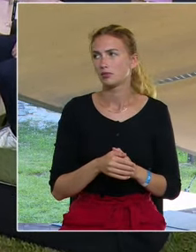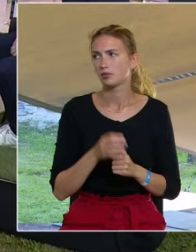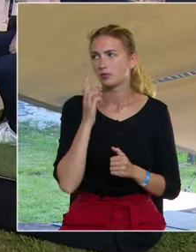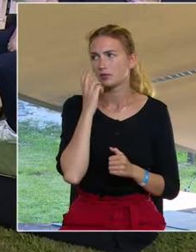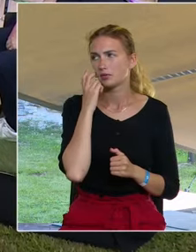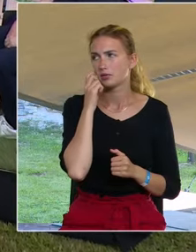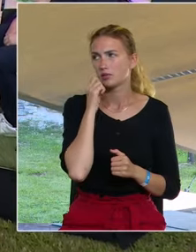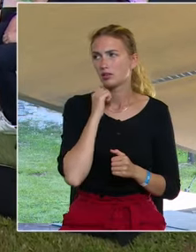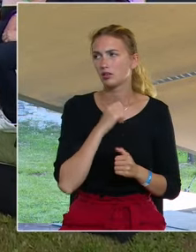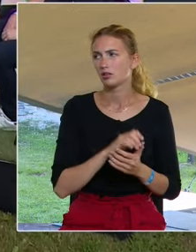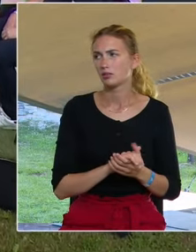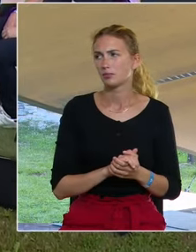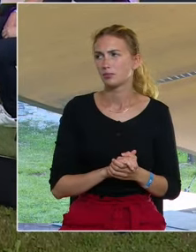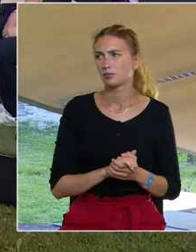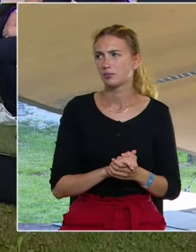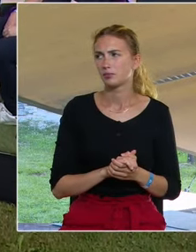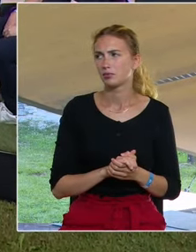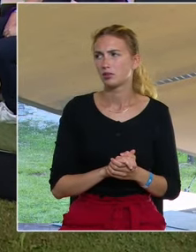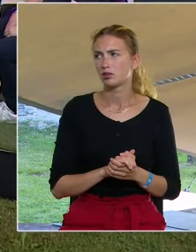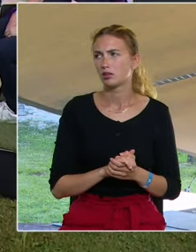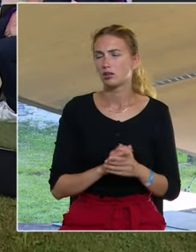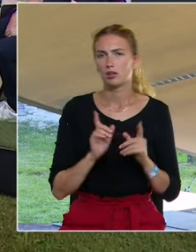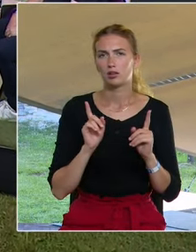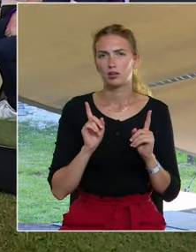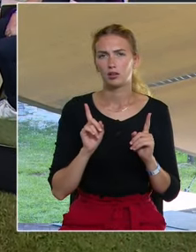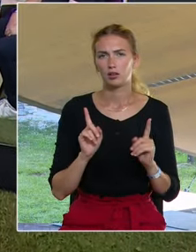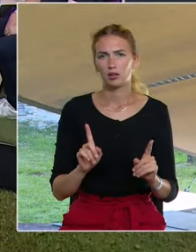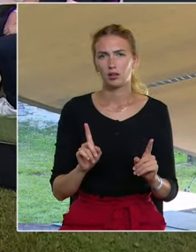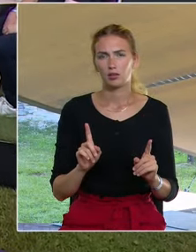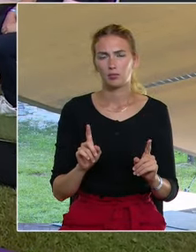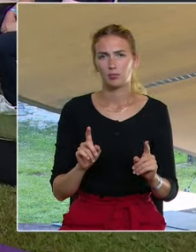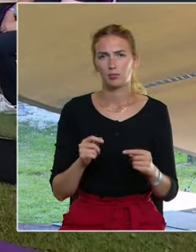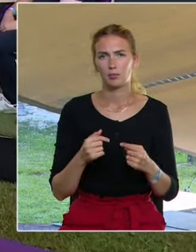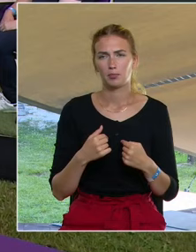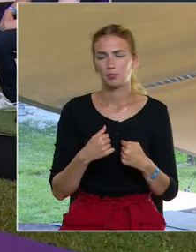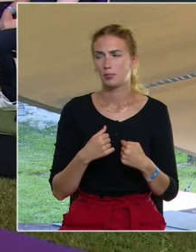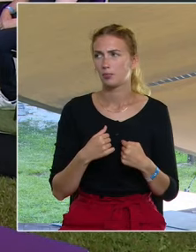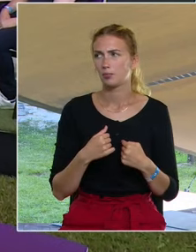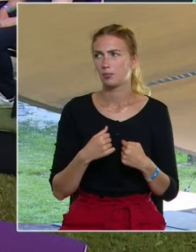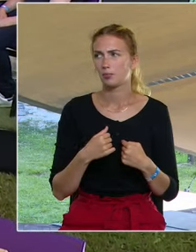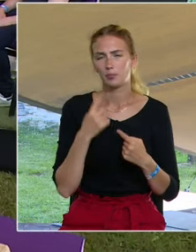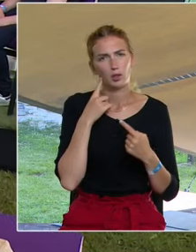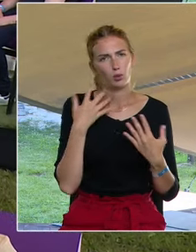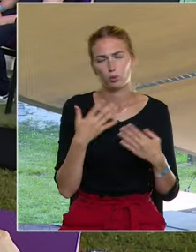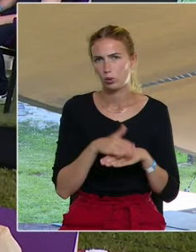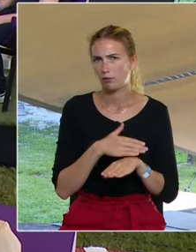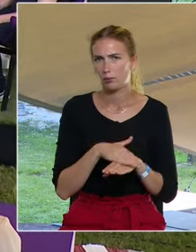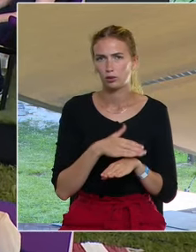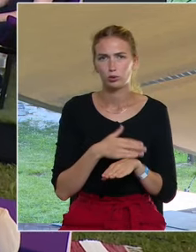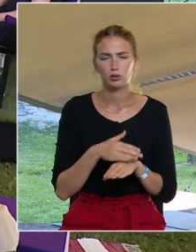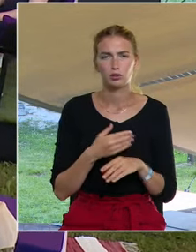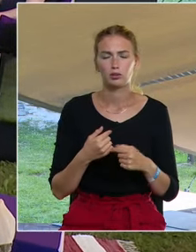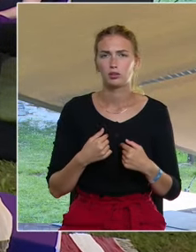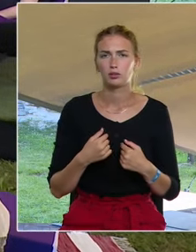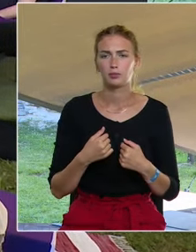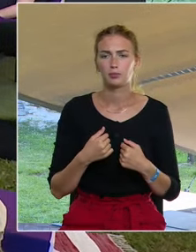it would technically be called. But I'm a self-custodial maxi, as one would say, and I think this is going to be the kind